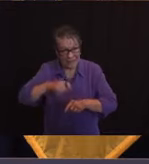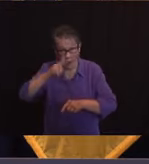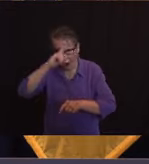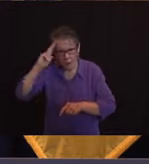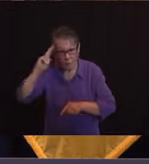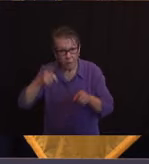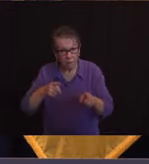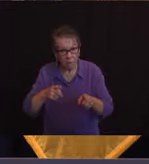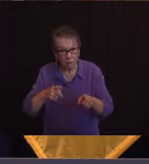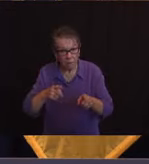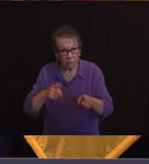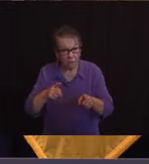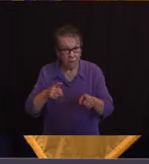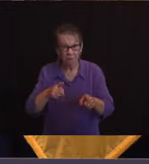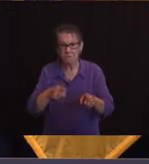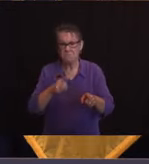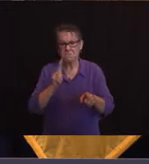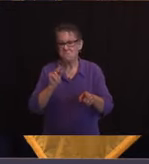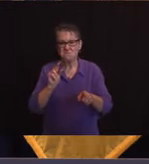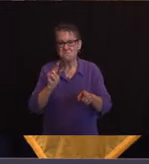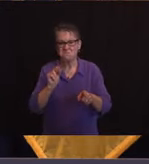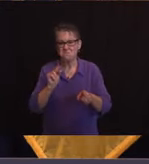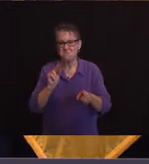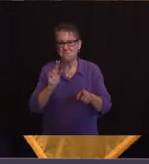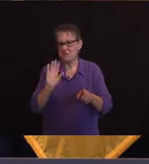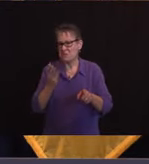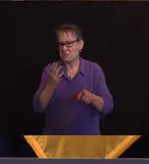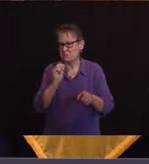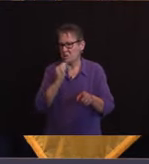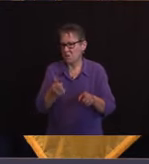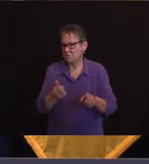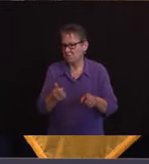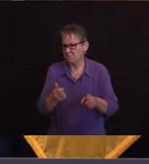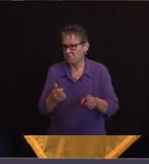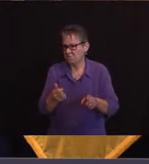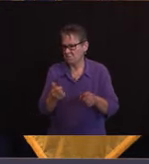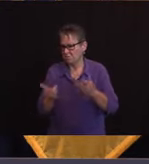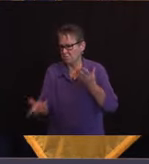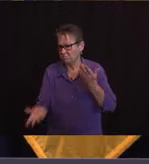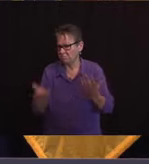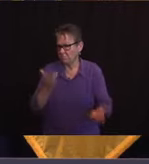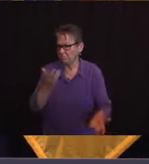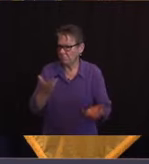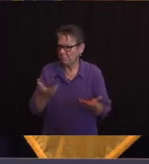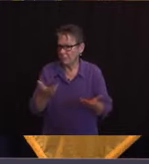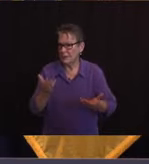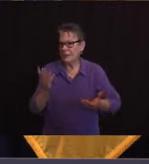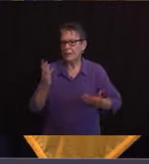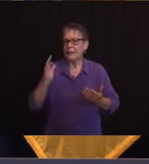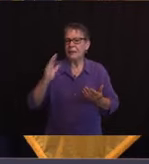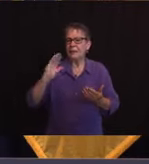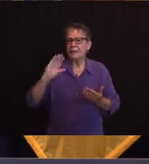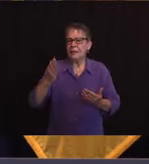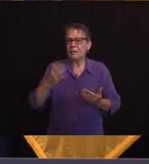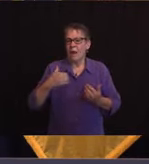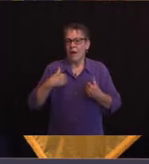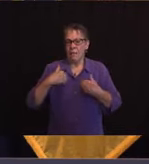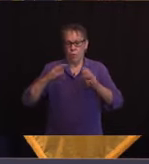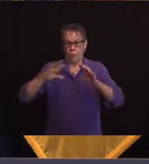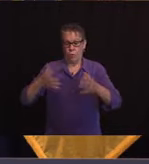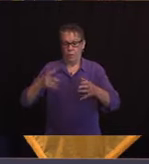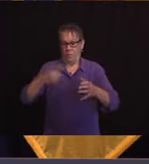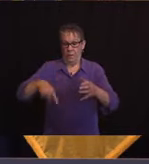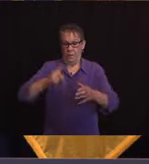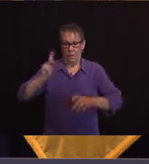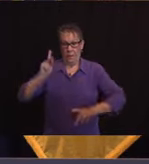you mentioned several things today, Governor, but you've got a group of people, and maybe it's growing, that say, well,